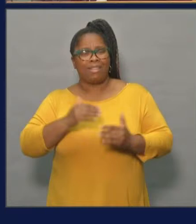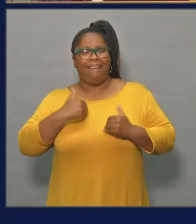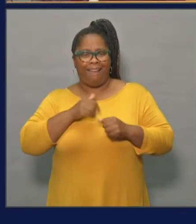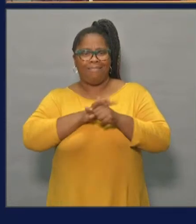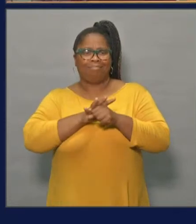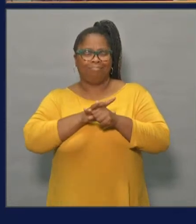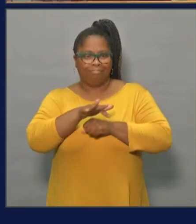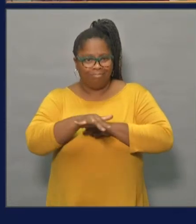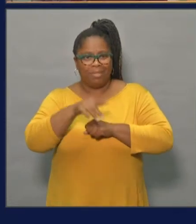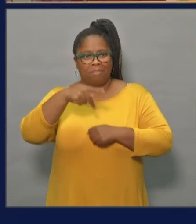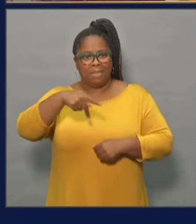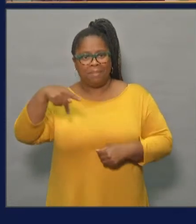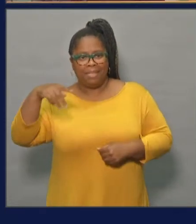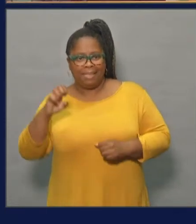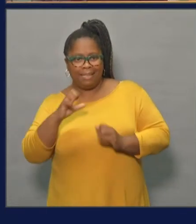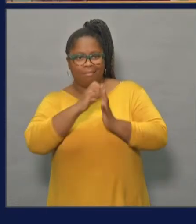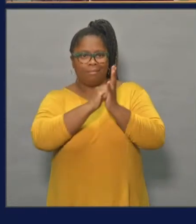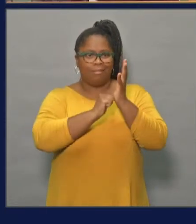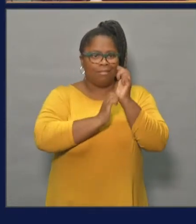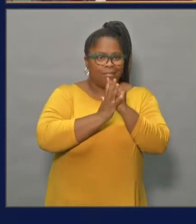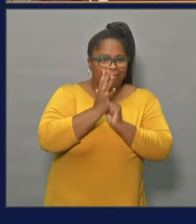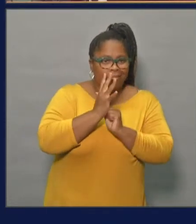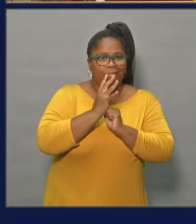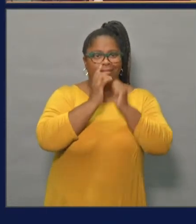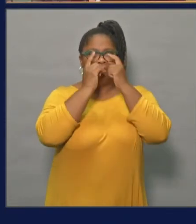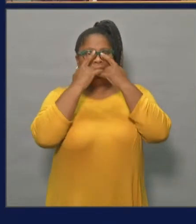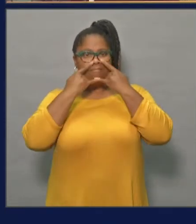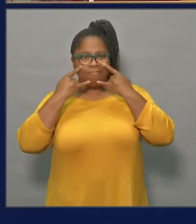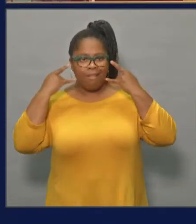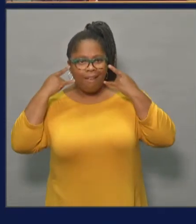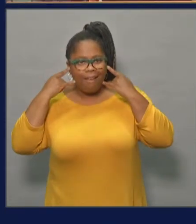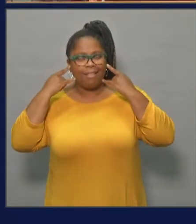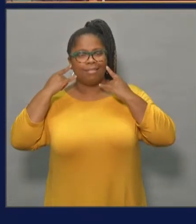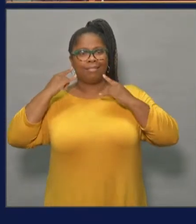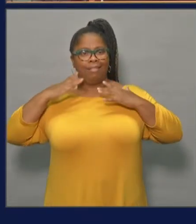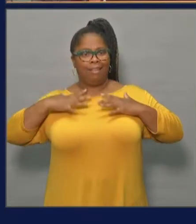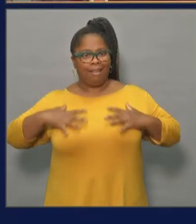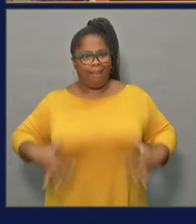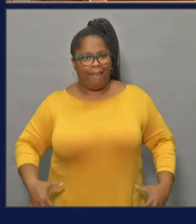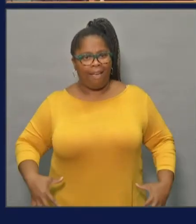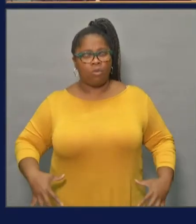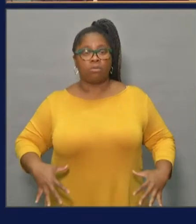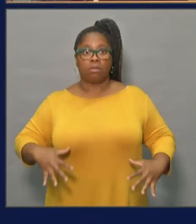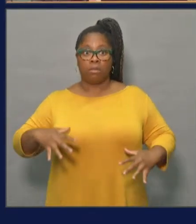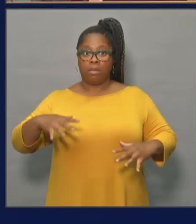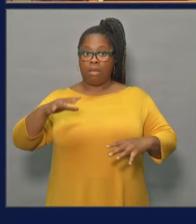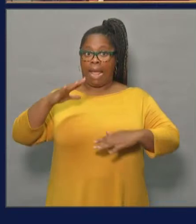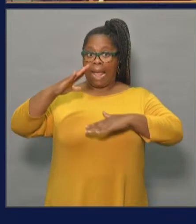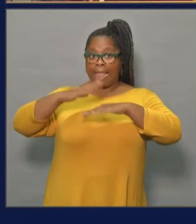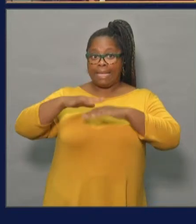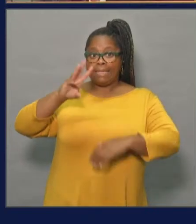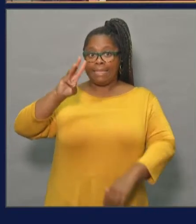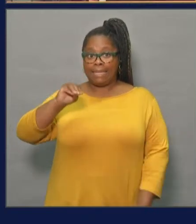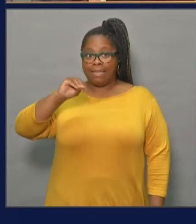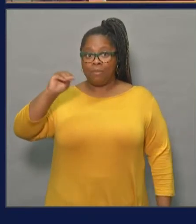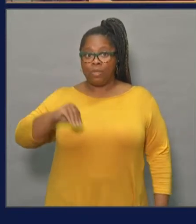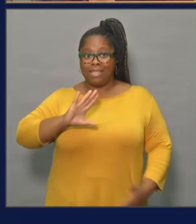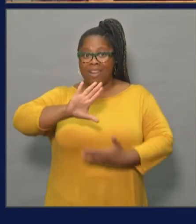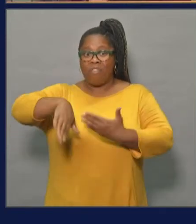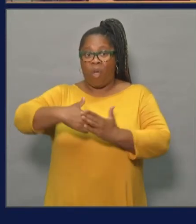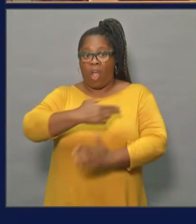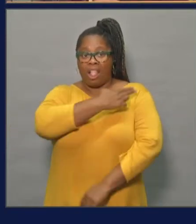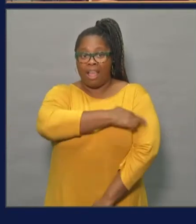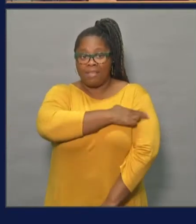safe as possible while they work. So we look to be sure that at least 60% of all of the hospitals have